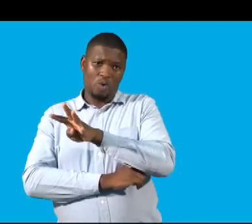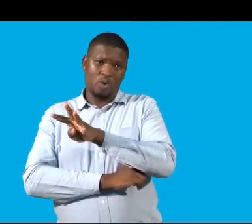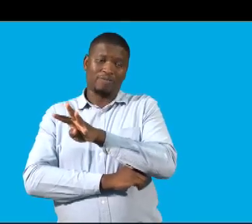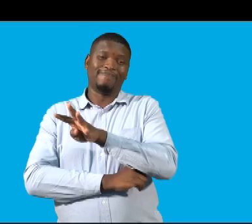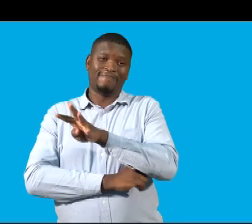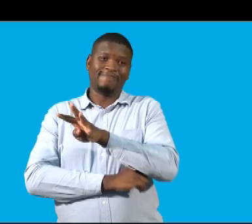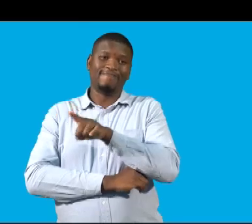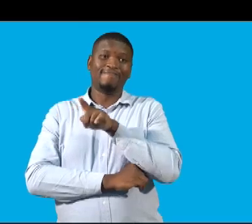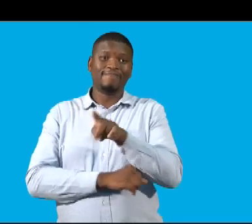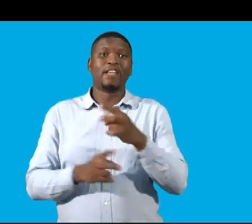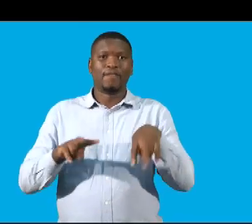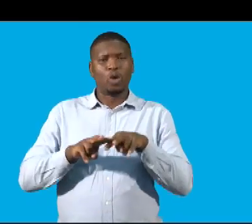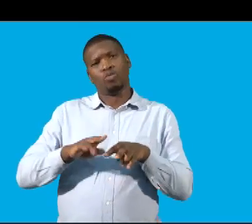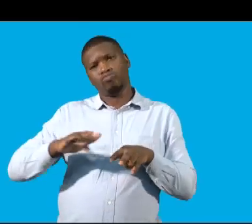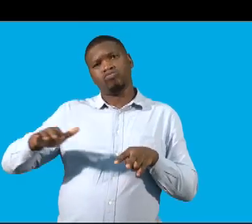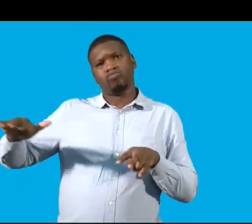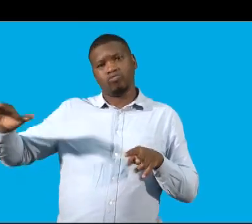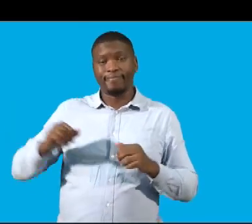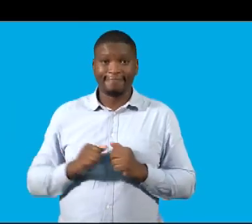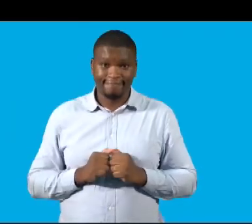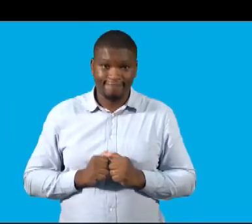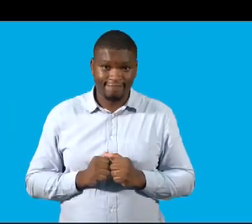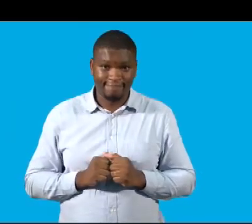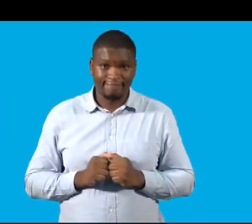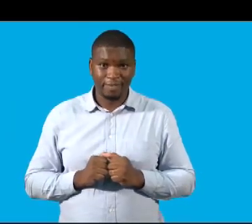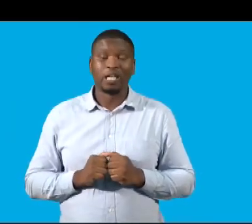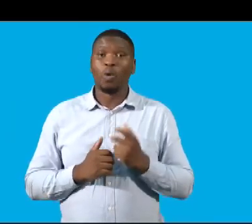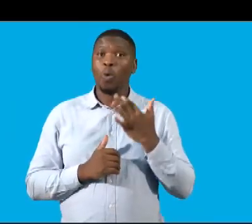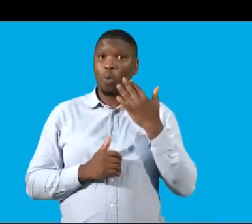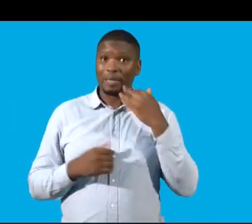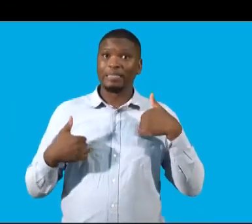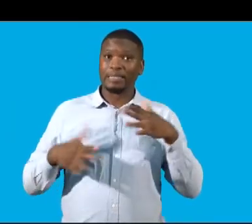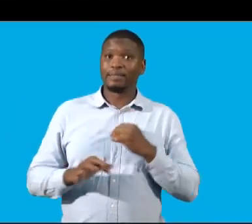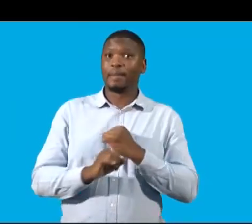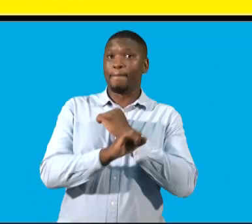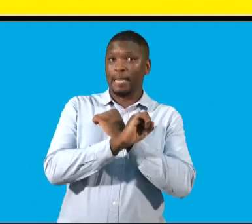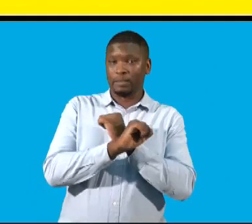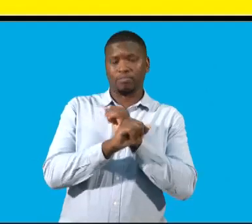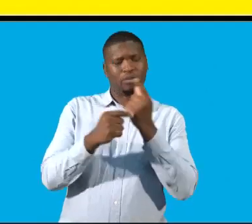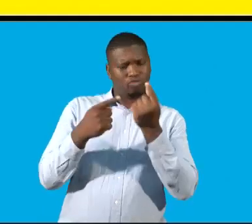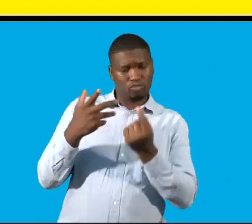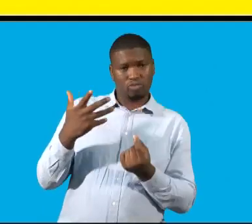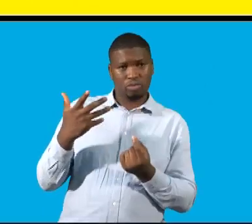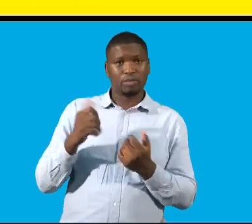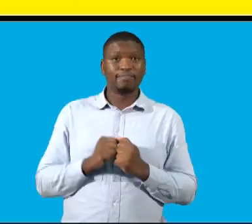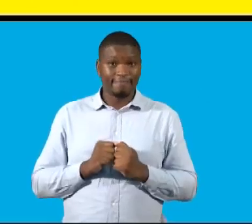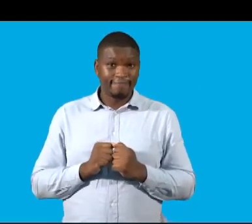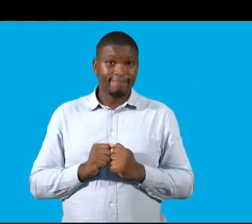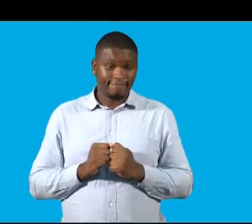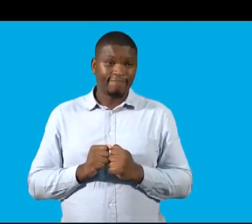3,150,044, and that value continues there. So when we multiply